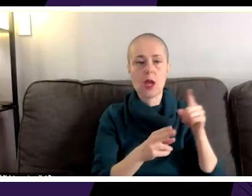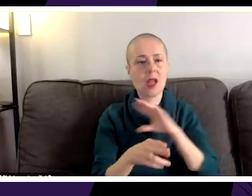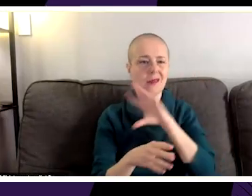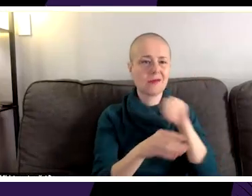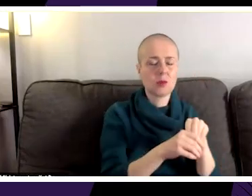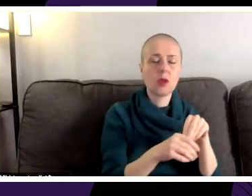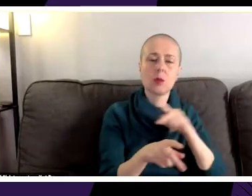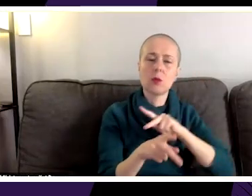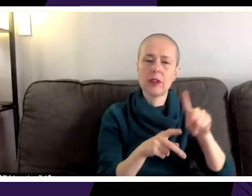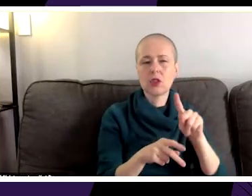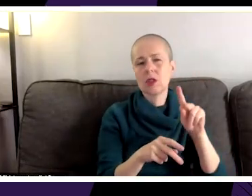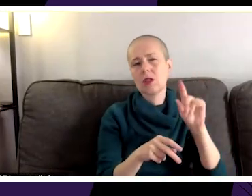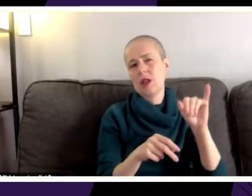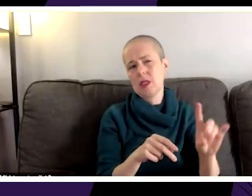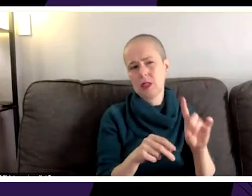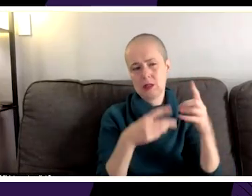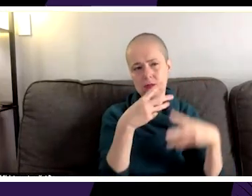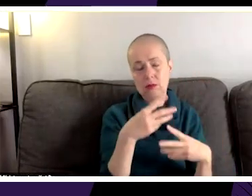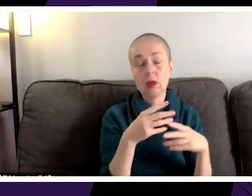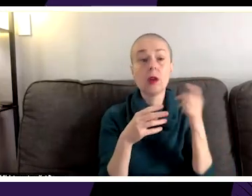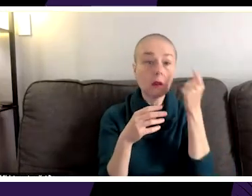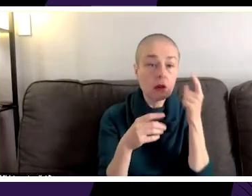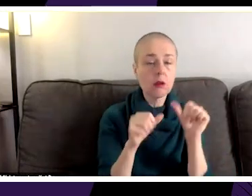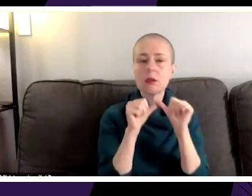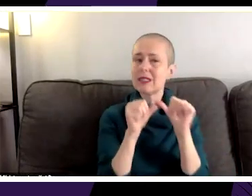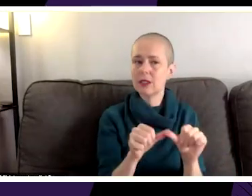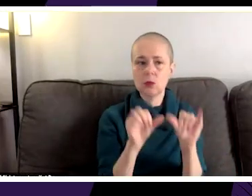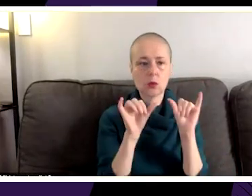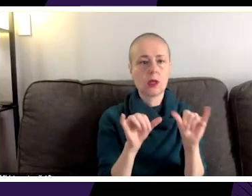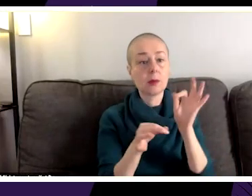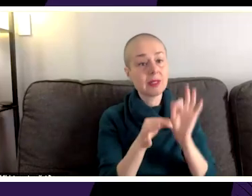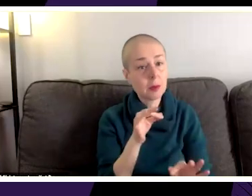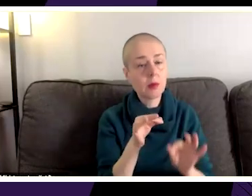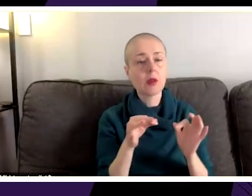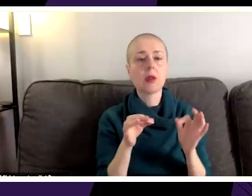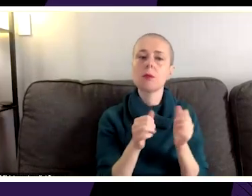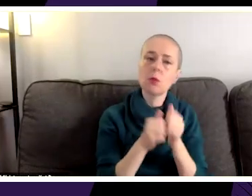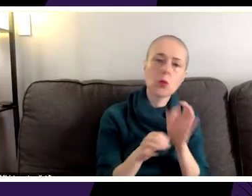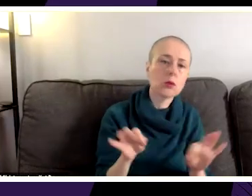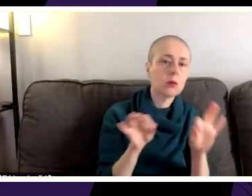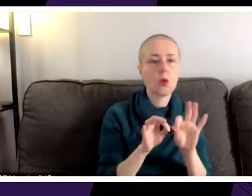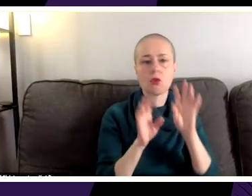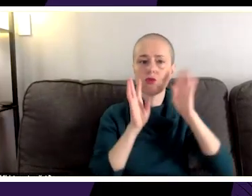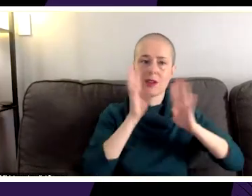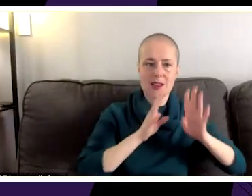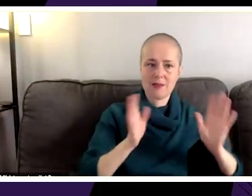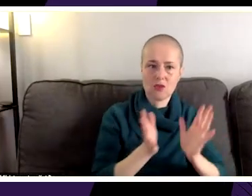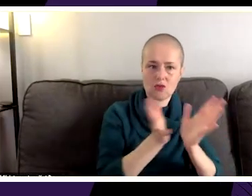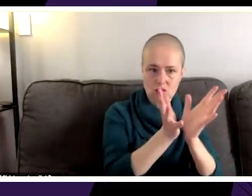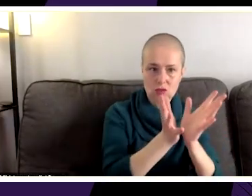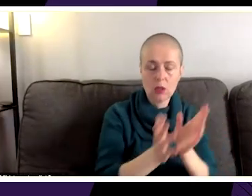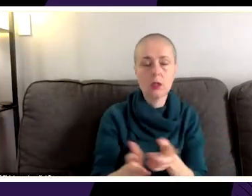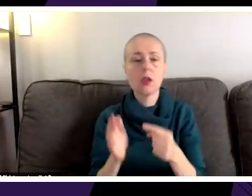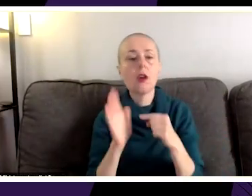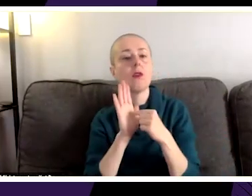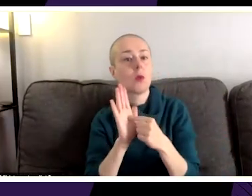IDEs, while still keeping it simple and, most importantly, creativity driven. For example, things like real-time